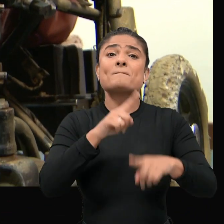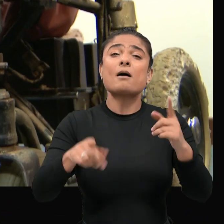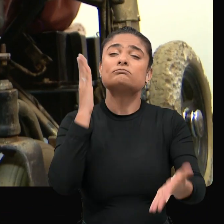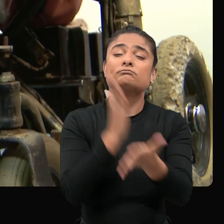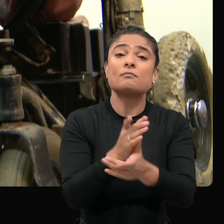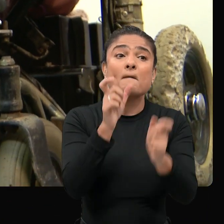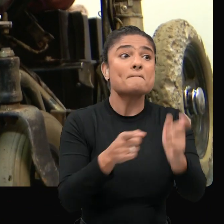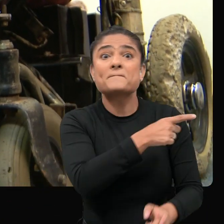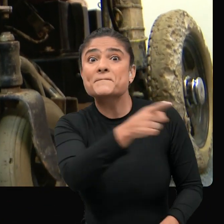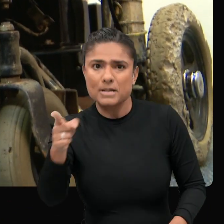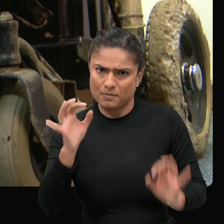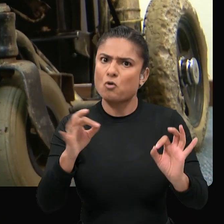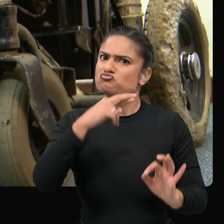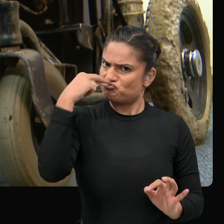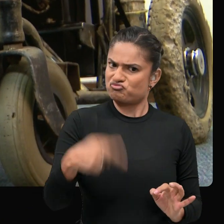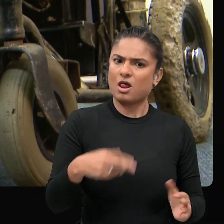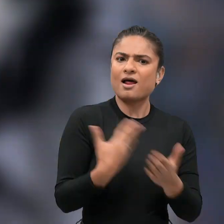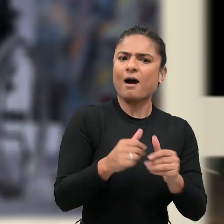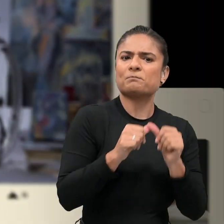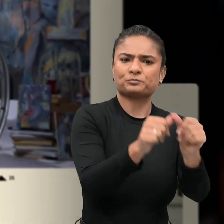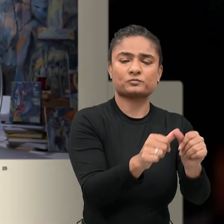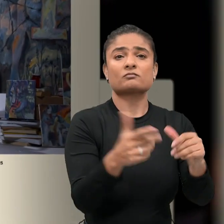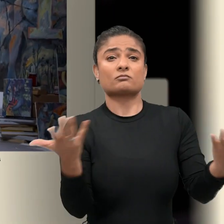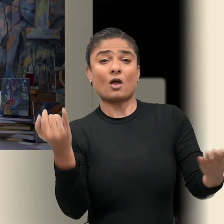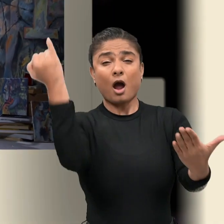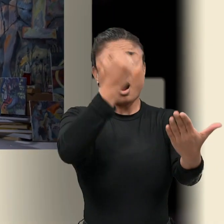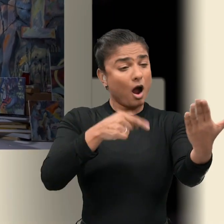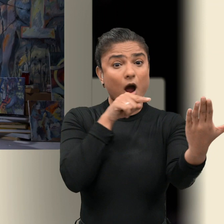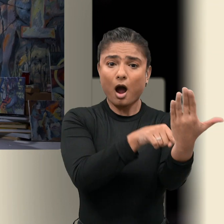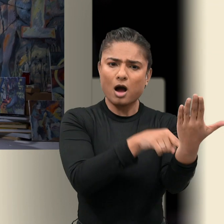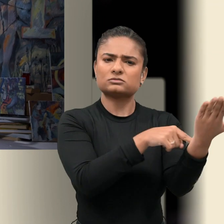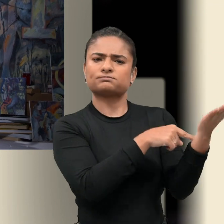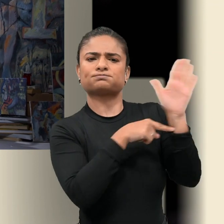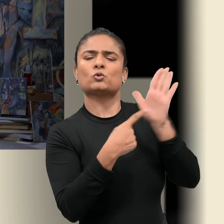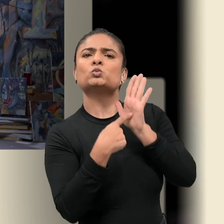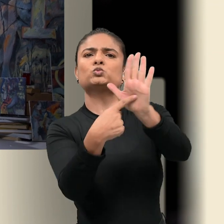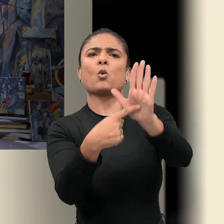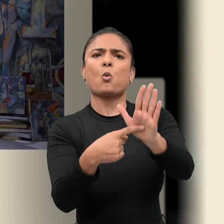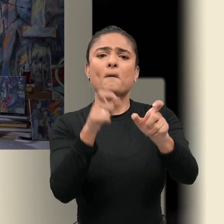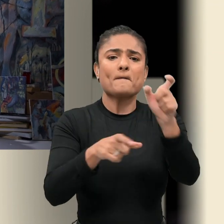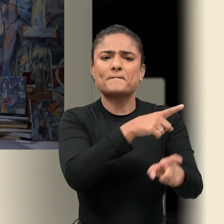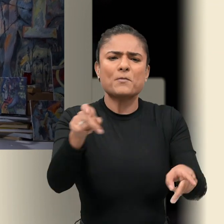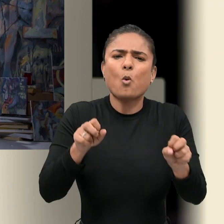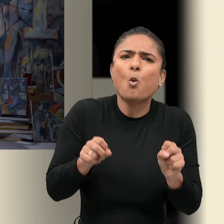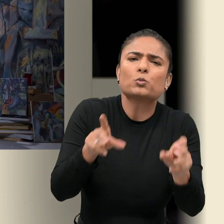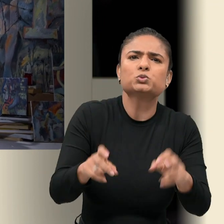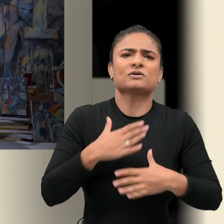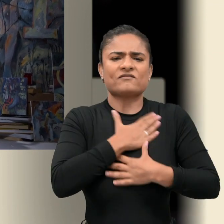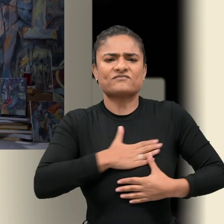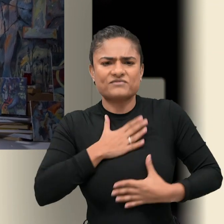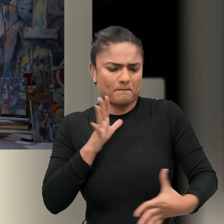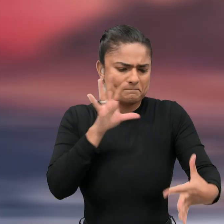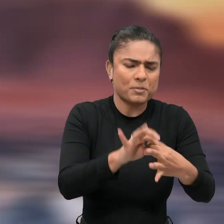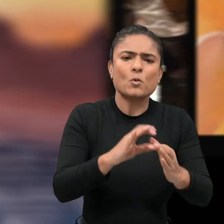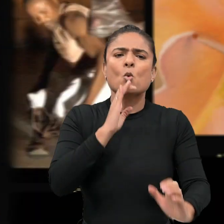for some people, it is a reality. Art can open a whole new world for someone. It provides an outlet for one to